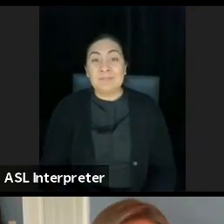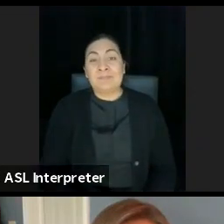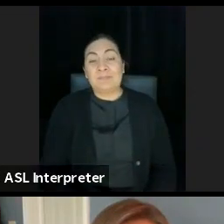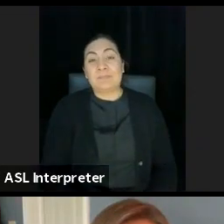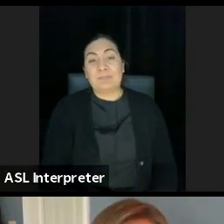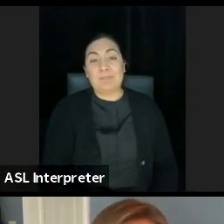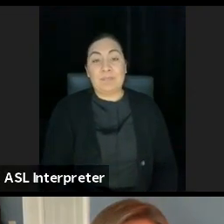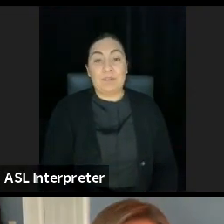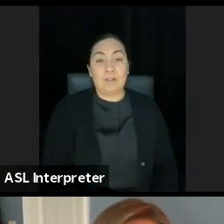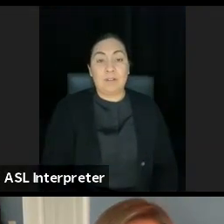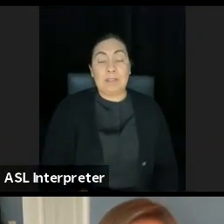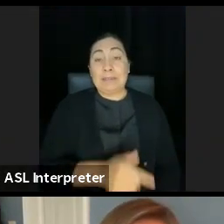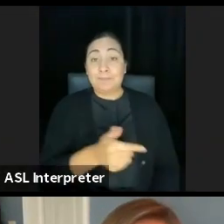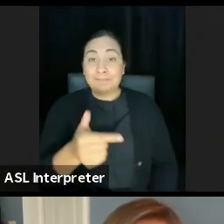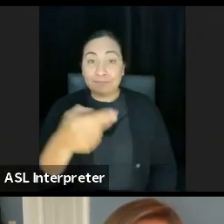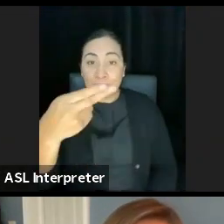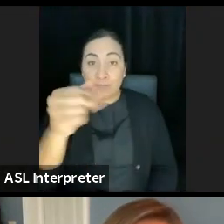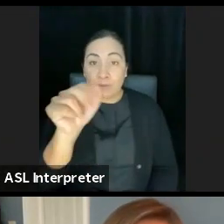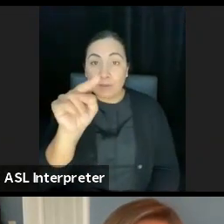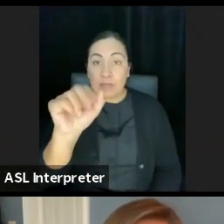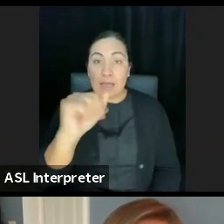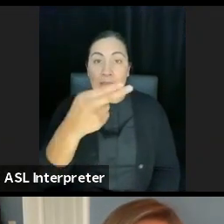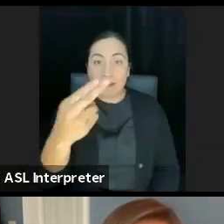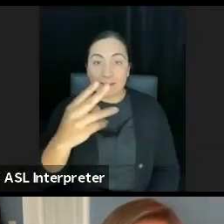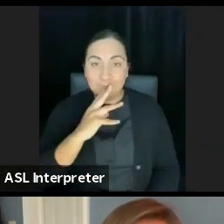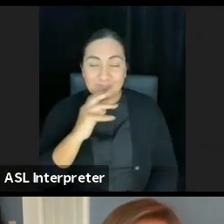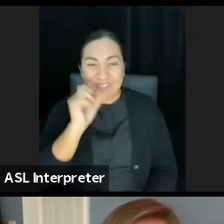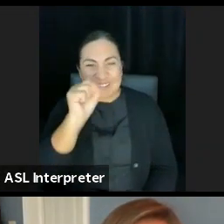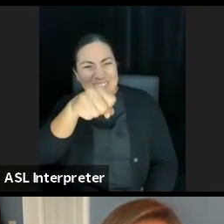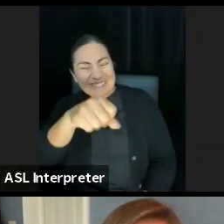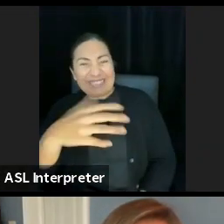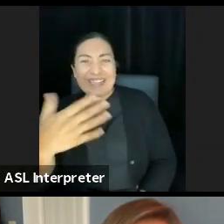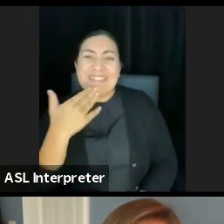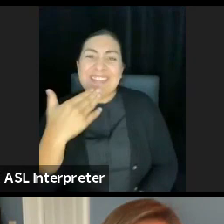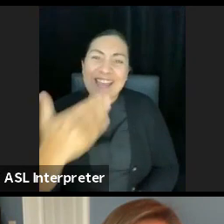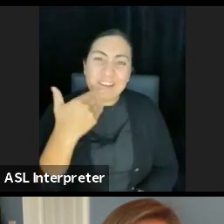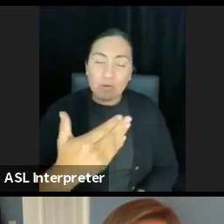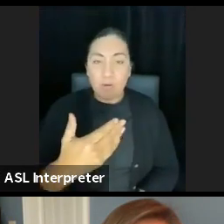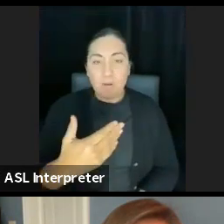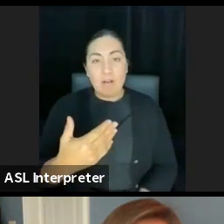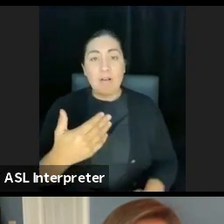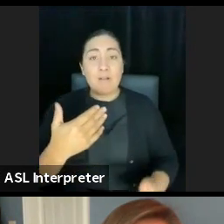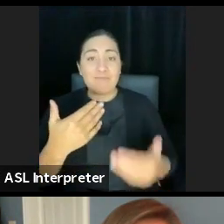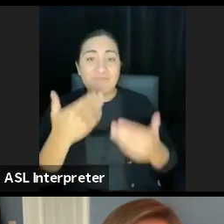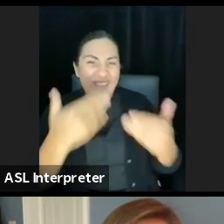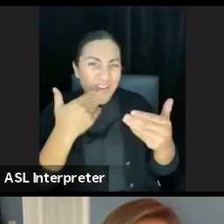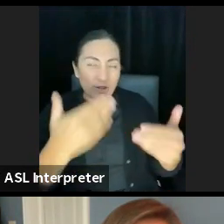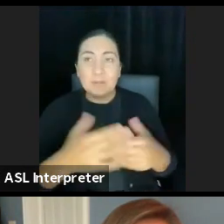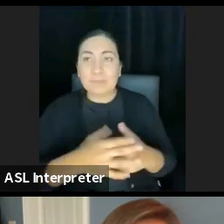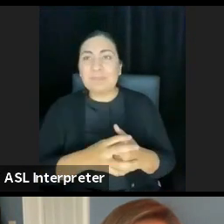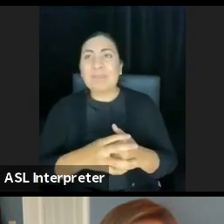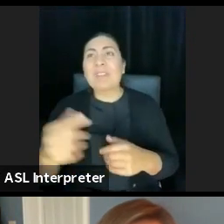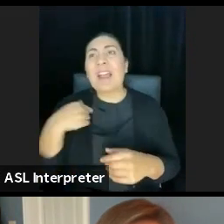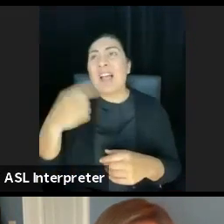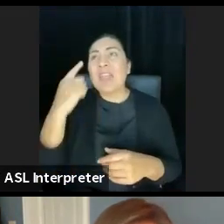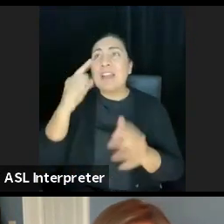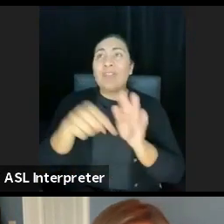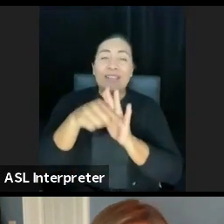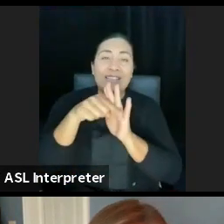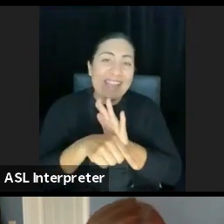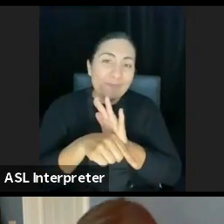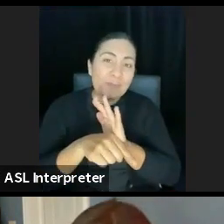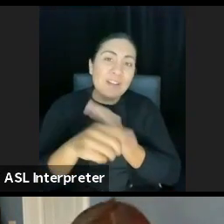Mm-hmm. Yeah, thank you. Thank you, folks. And I mean, I think that, you know, the depth of experience and just